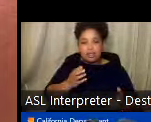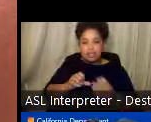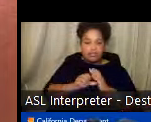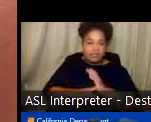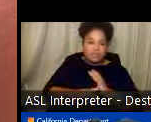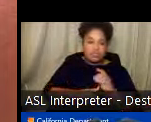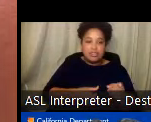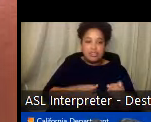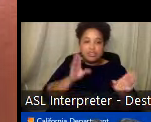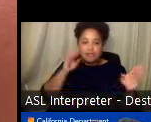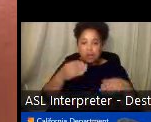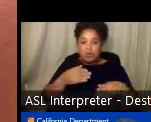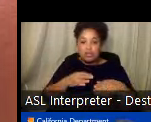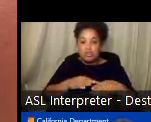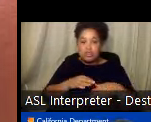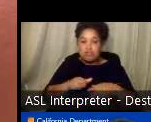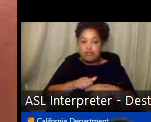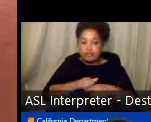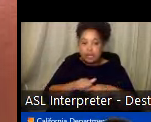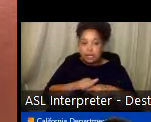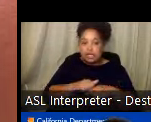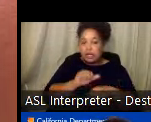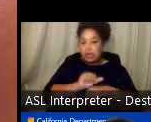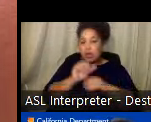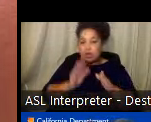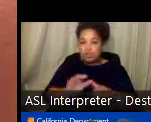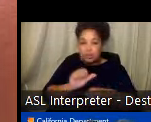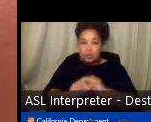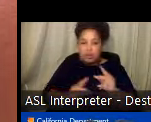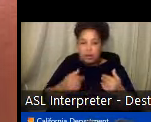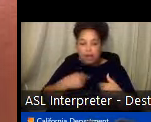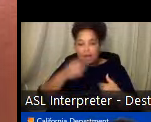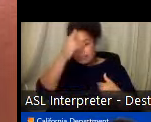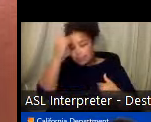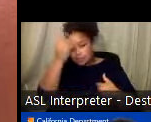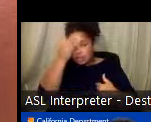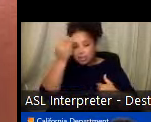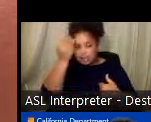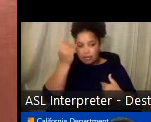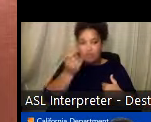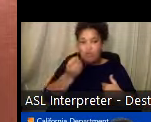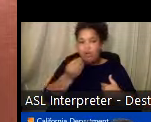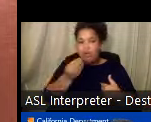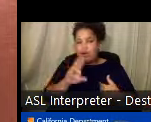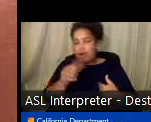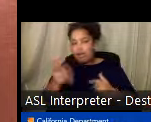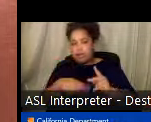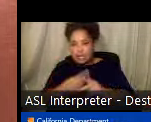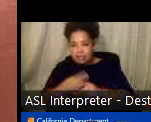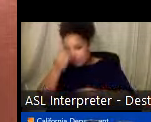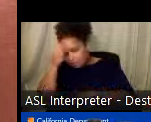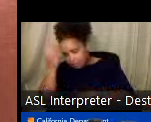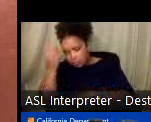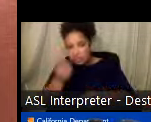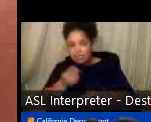out the focus on training workers to work with folks that have Alzheimer's or other types of related dementia. So